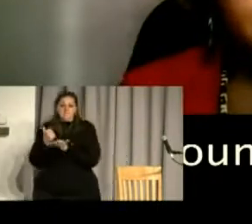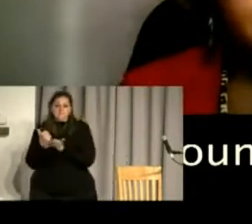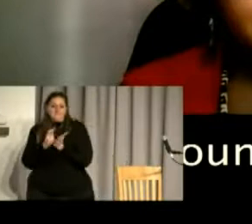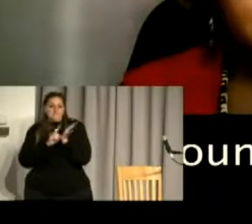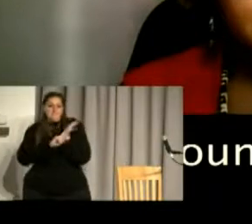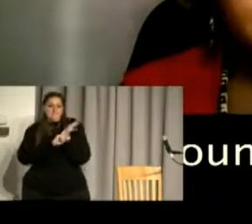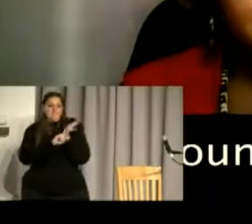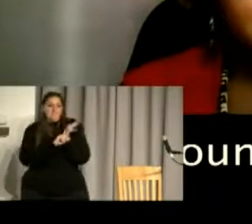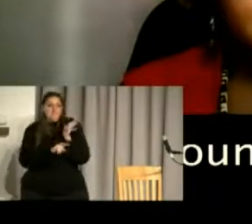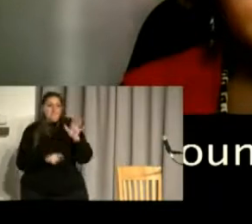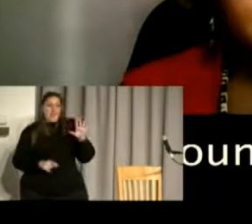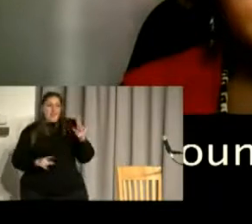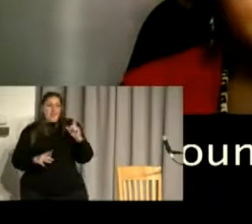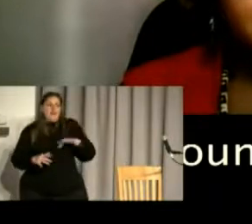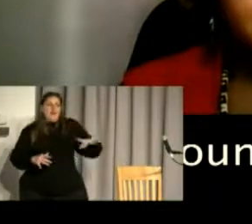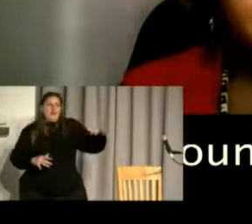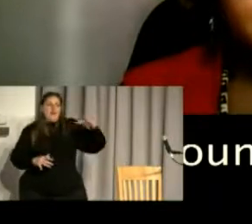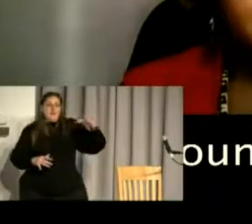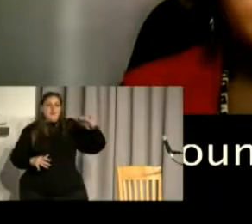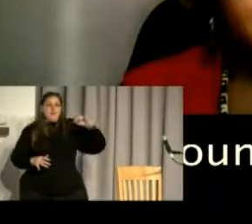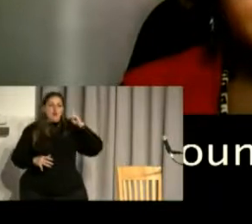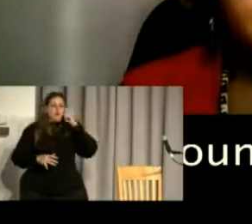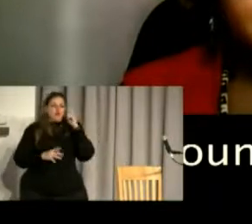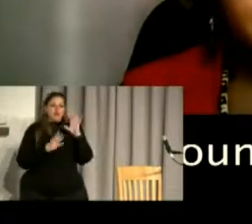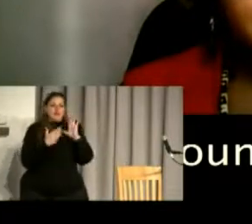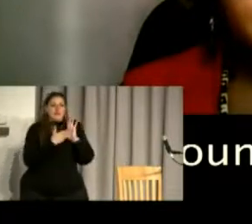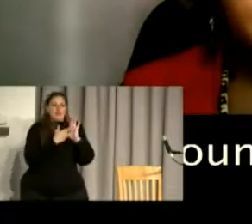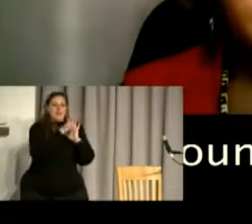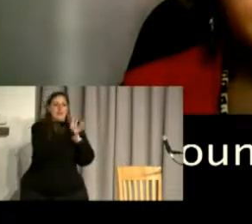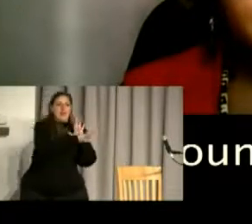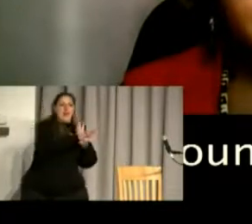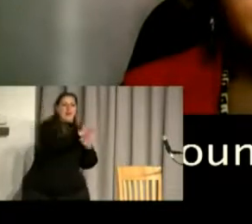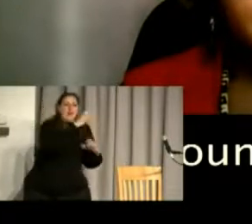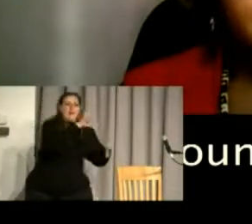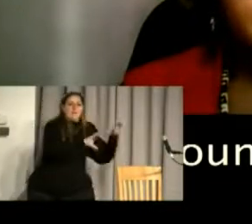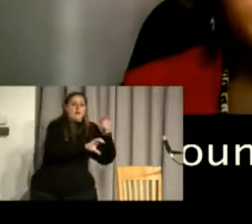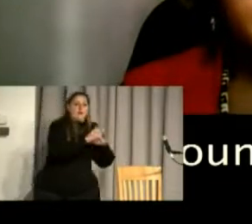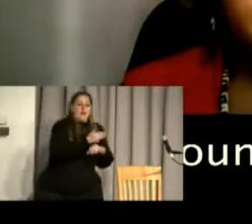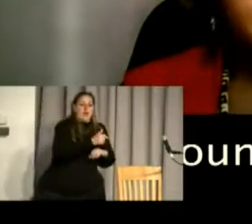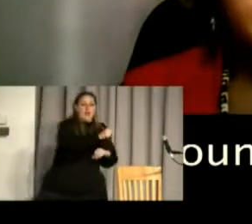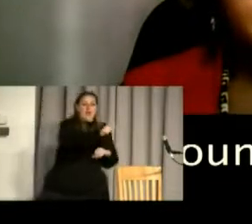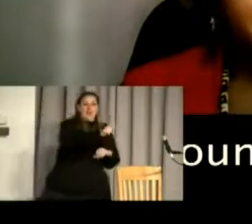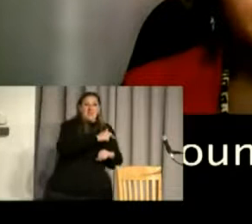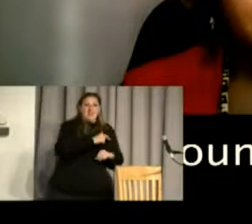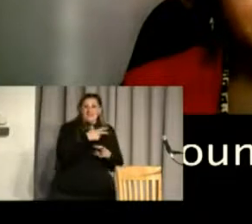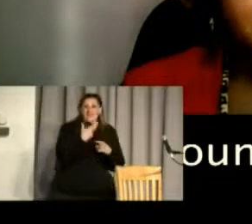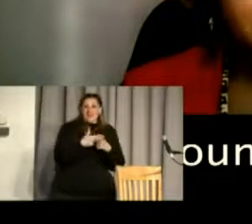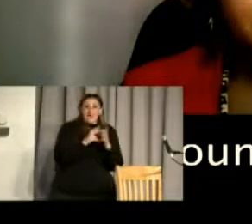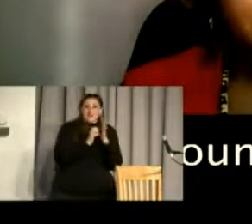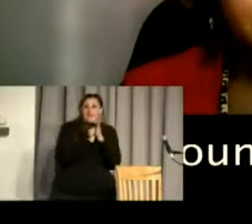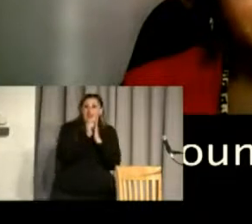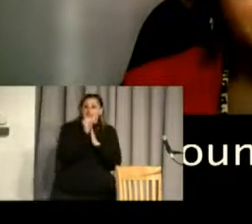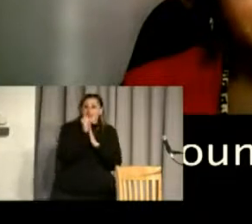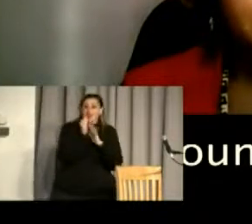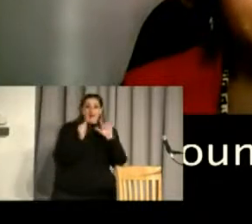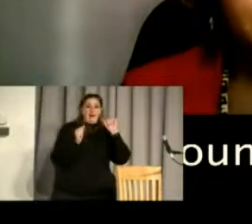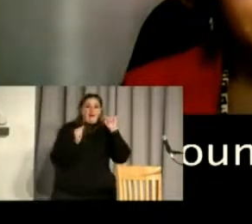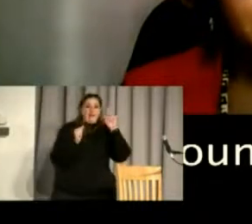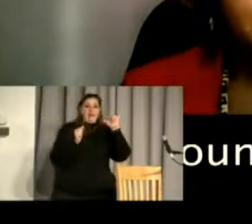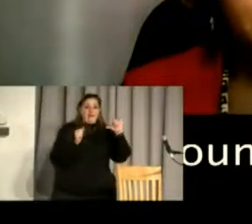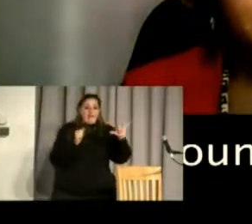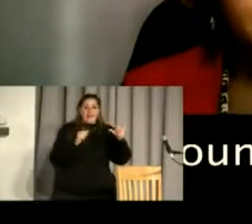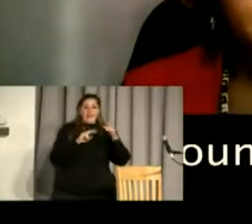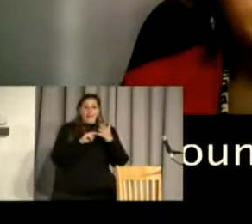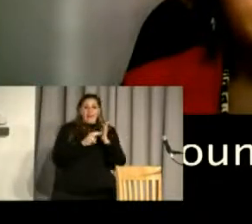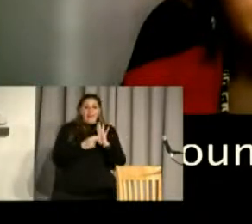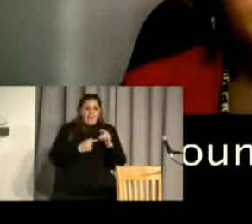environmental racism throughout Louisiana's petrochemical corridor, which is also known as Cancer Alley, as described in the indictment. Cancer